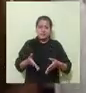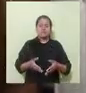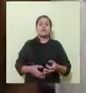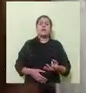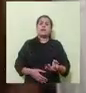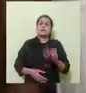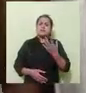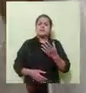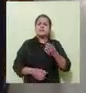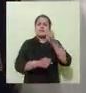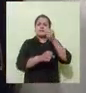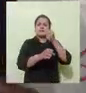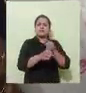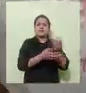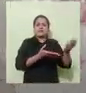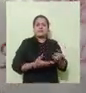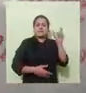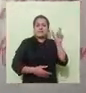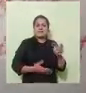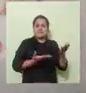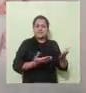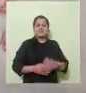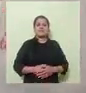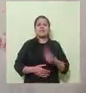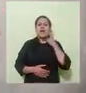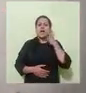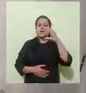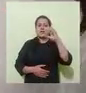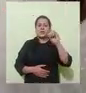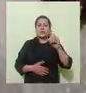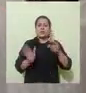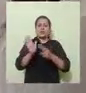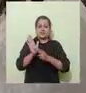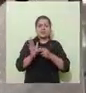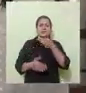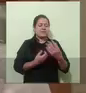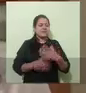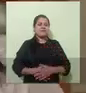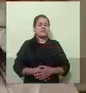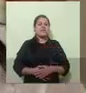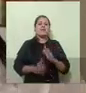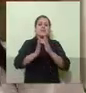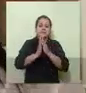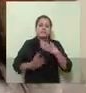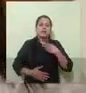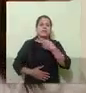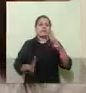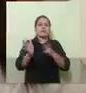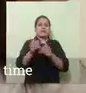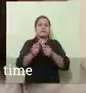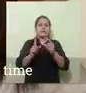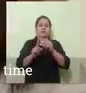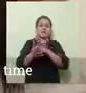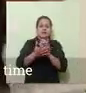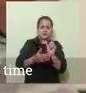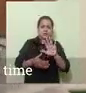And now we have a special guest, our special icon, Madhuji. Namaste, my name is Madhu Gupta.